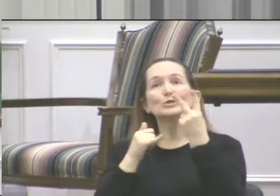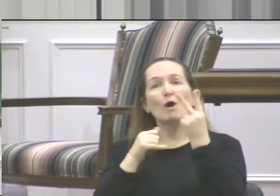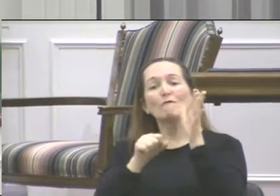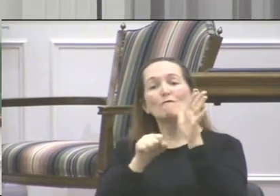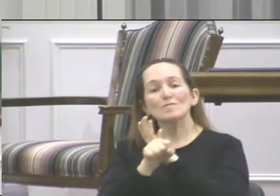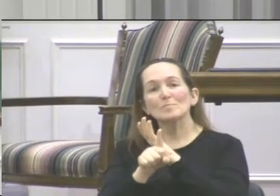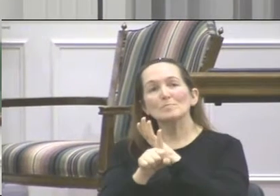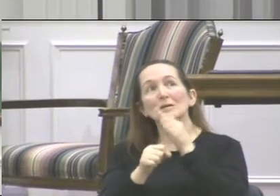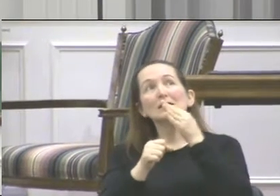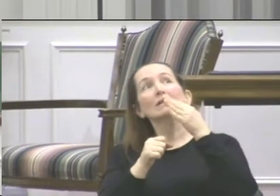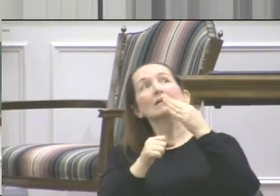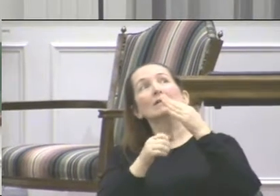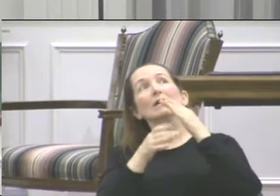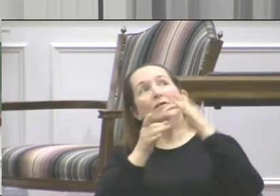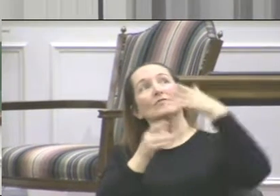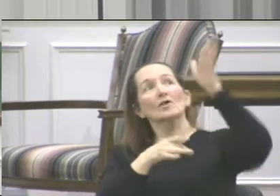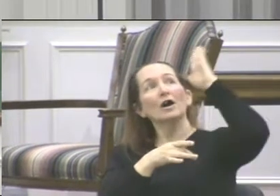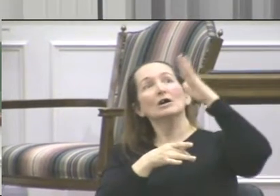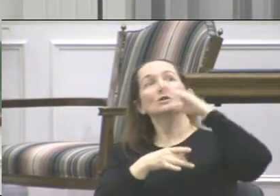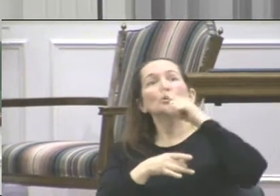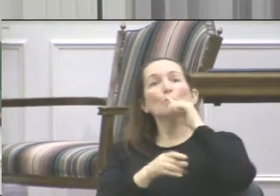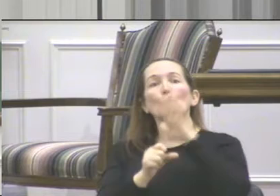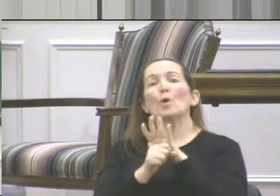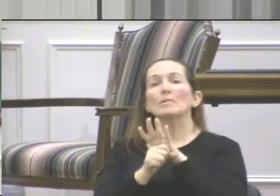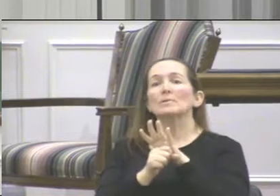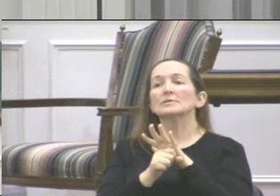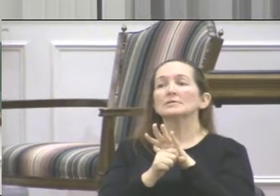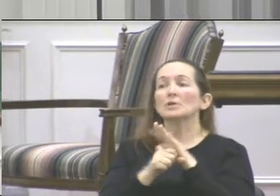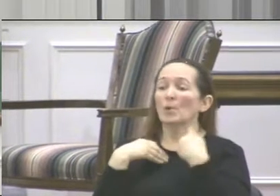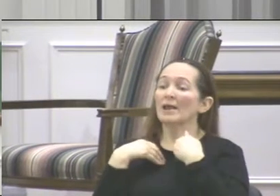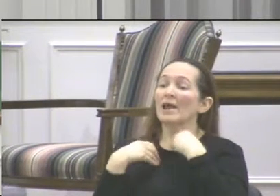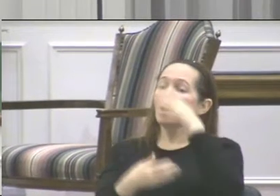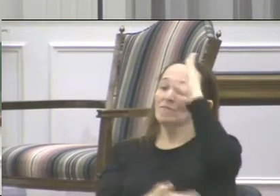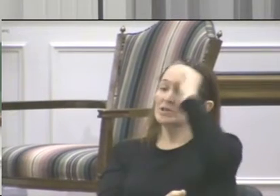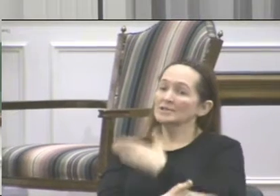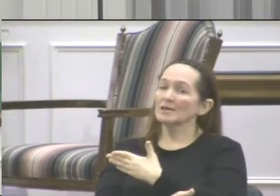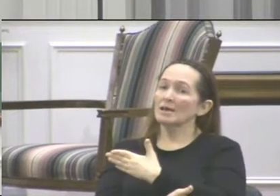promise that he would have a son and Isaac was born,